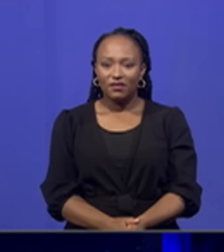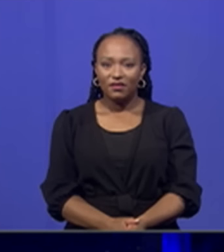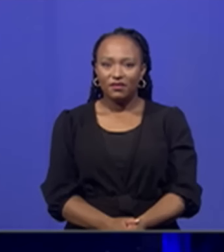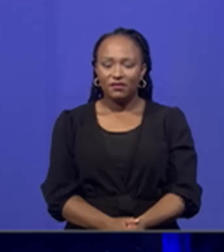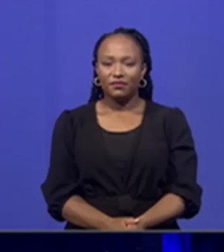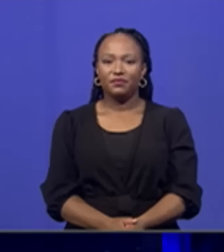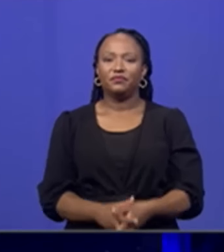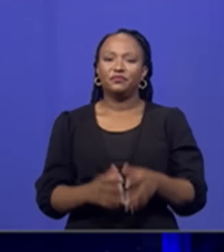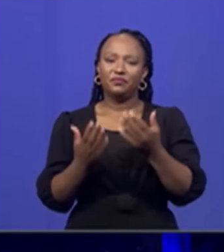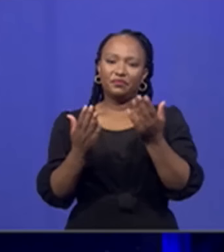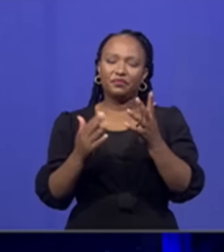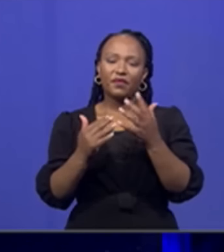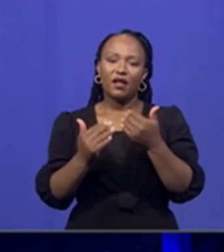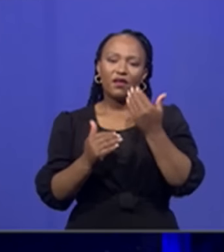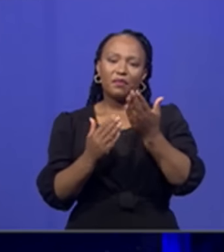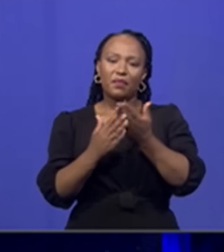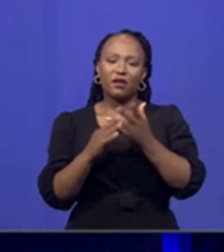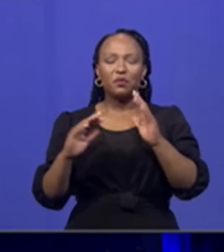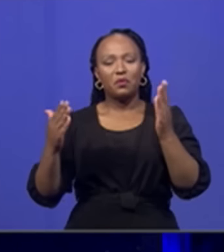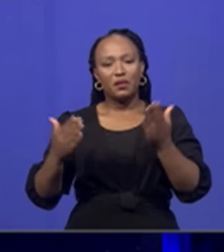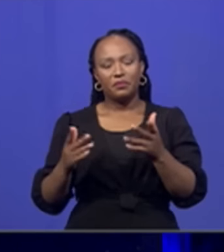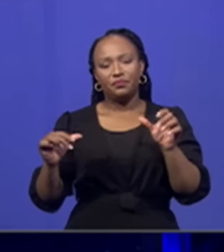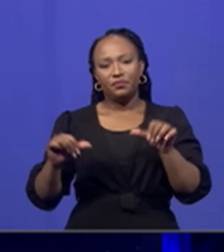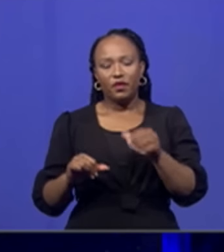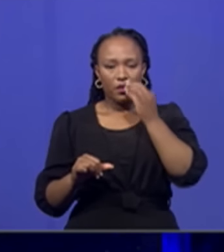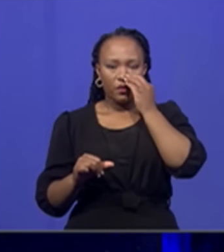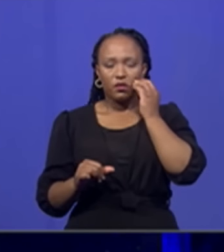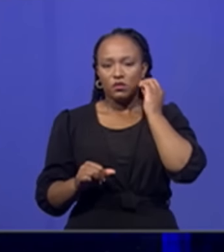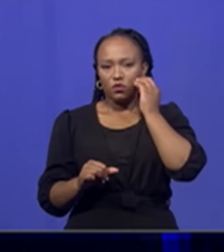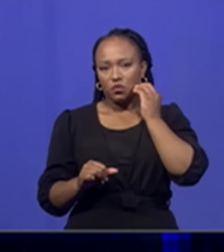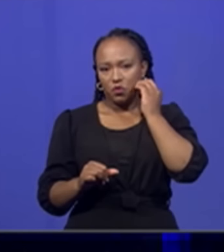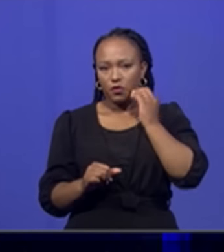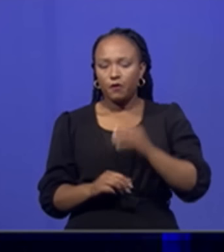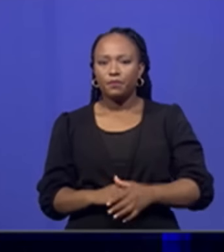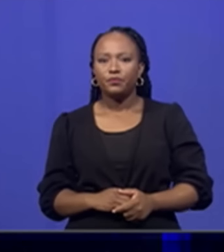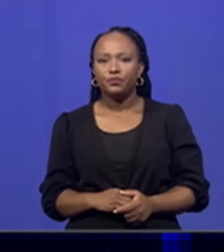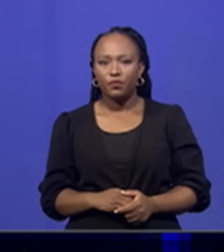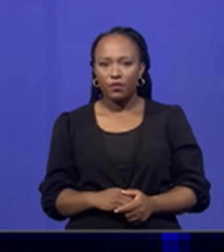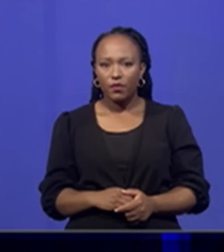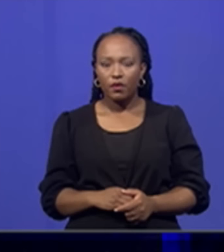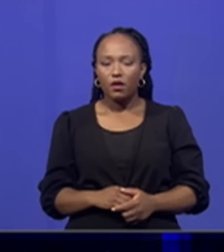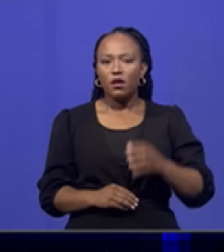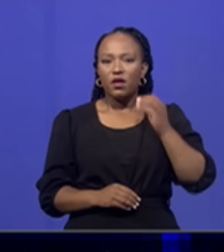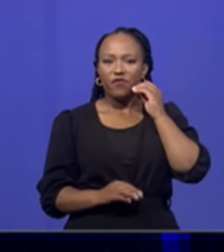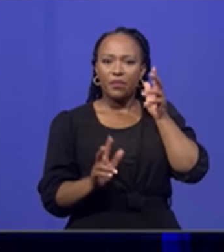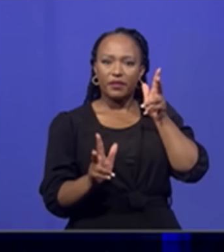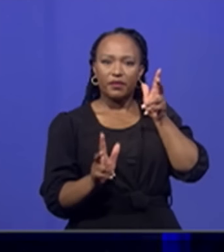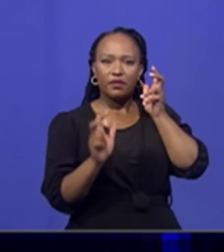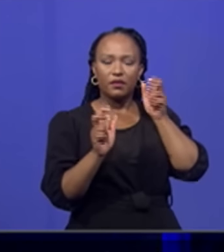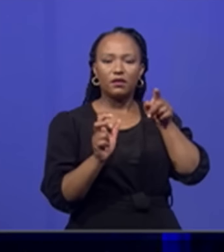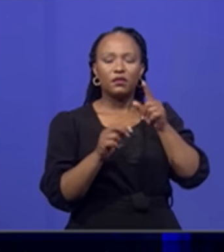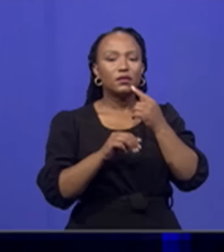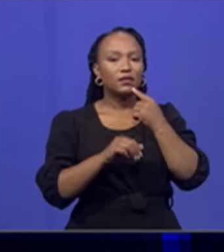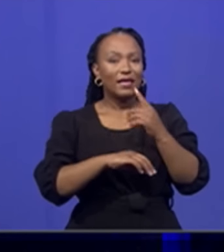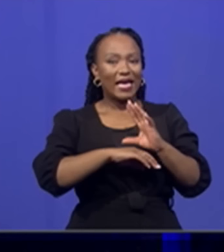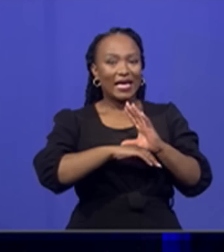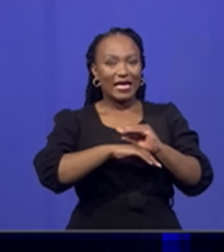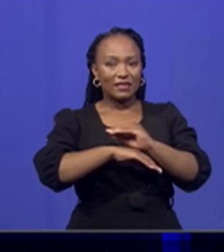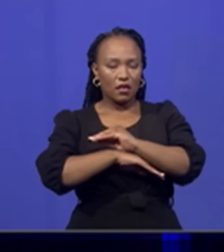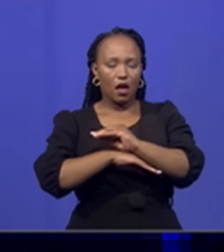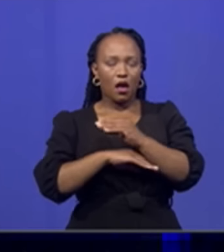Beso mokgahlelo kwa bobedi re boetse gela amola ditabeng tsa Sesotho. Le serile letjha le bontsha go mofetse o di hula ka setlogo mafung a